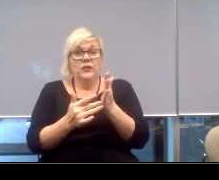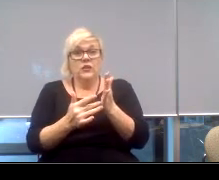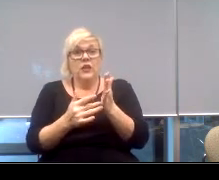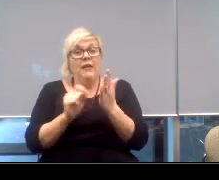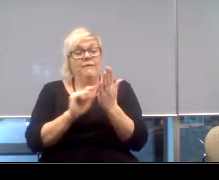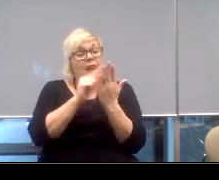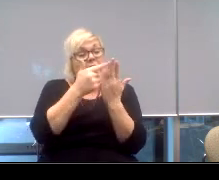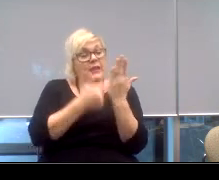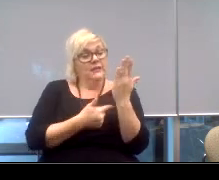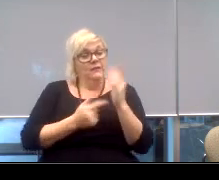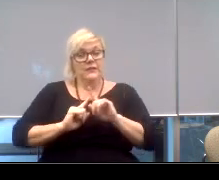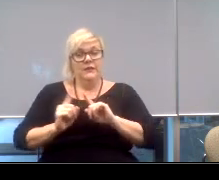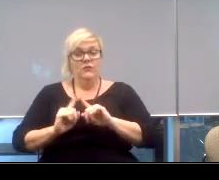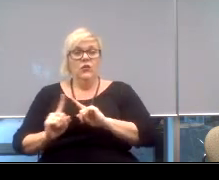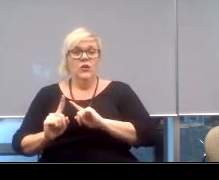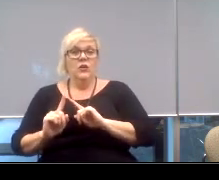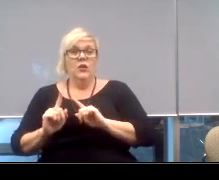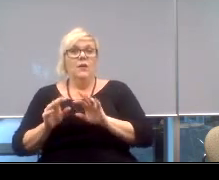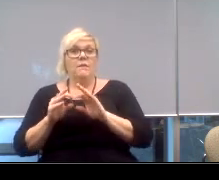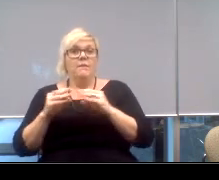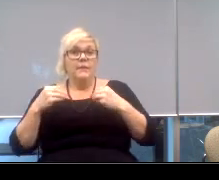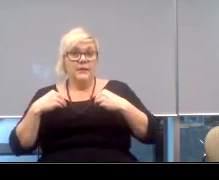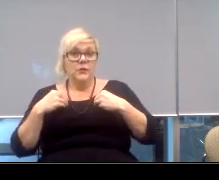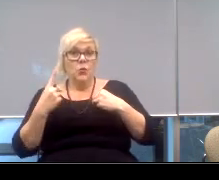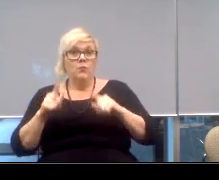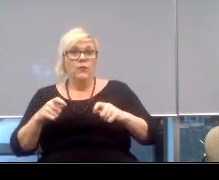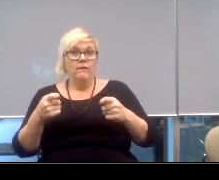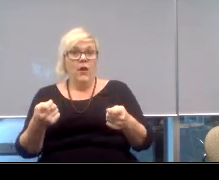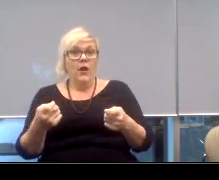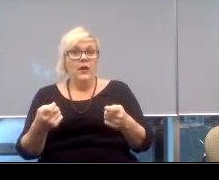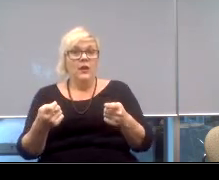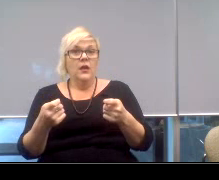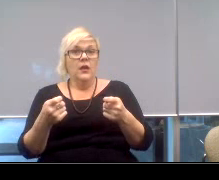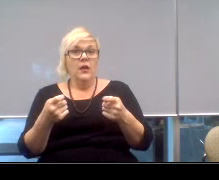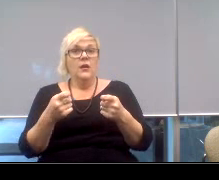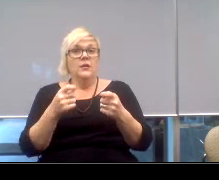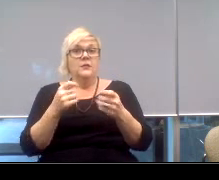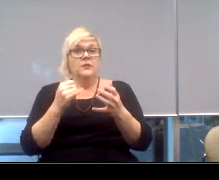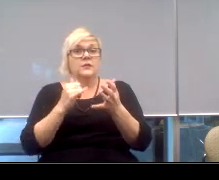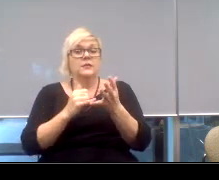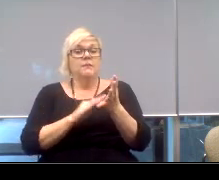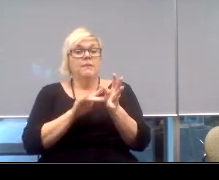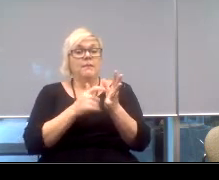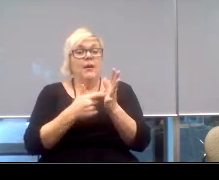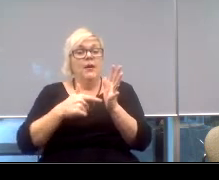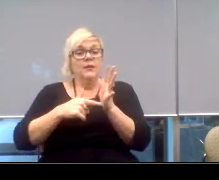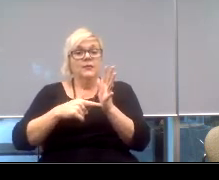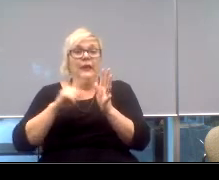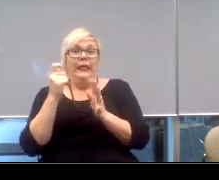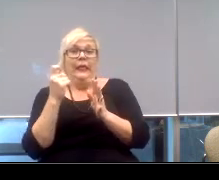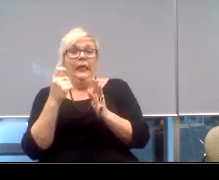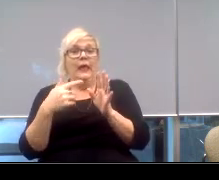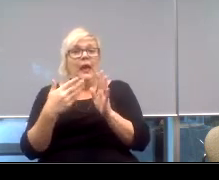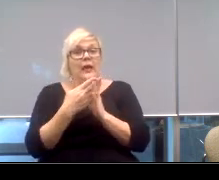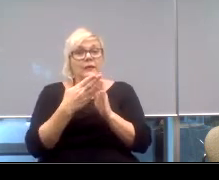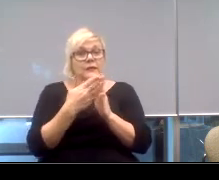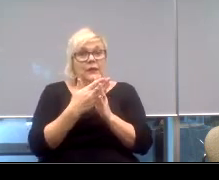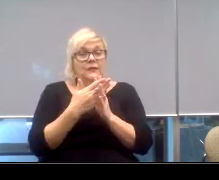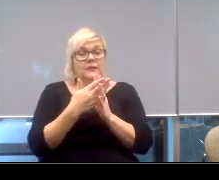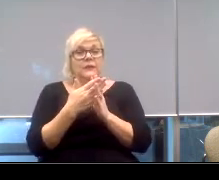providers broadband and technology-wired dwellings, smart key access, and remote